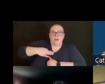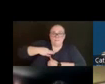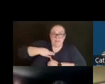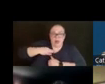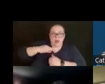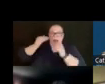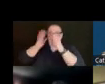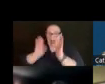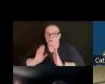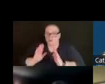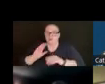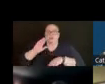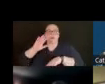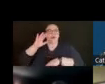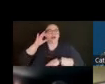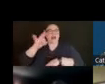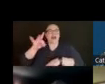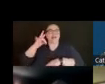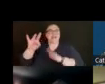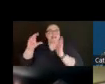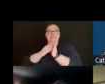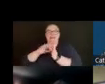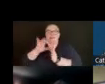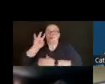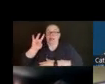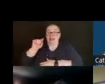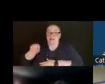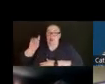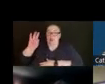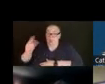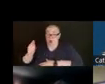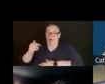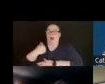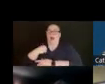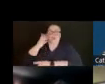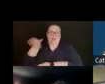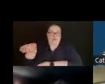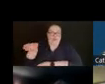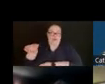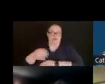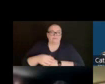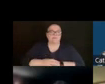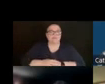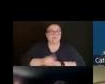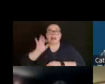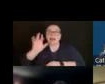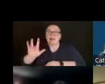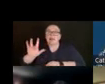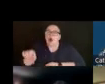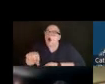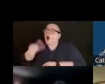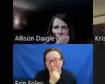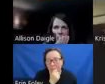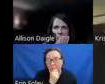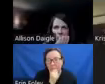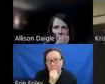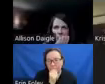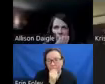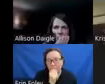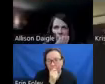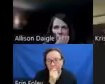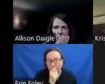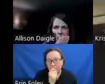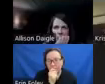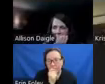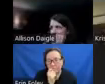8 website. Make sure you click on other ways to apply for housing. There is a spreadsheet to track